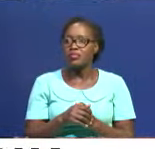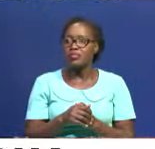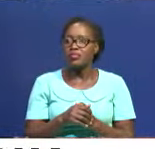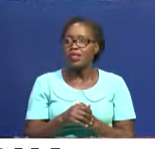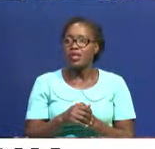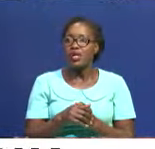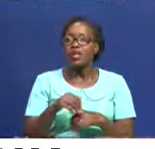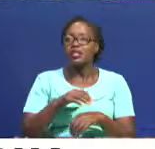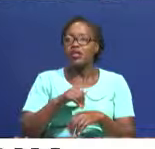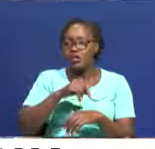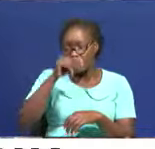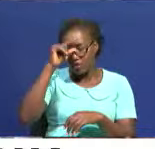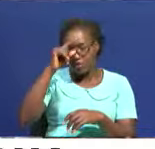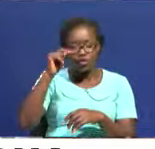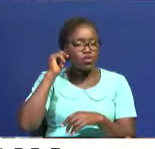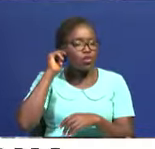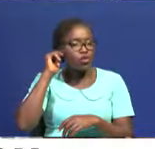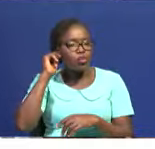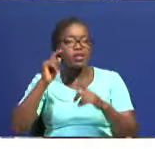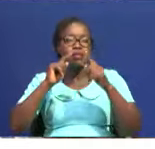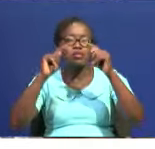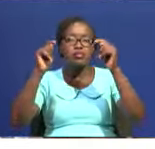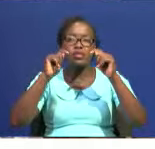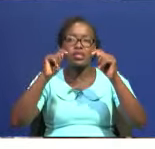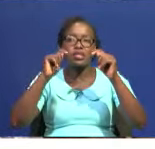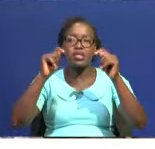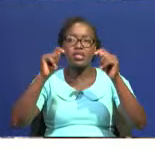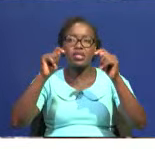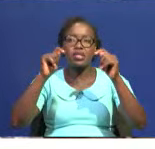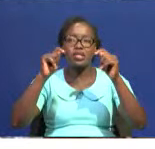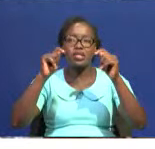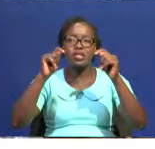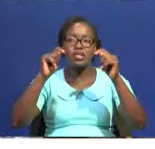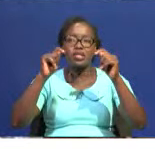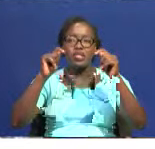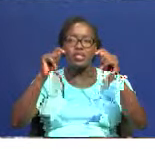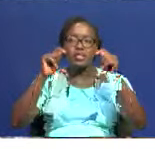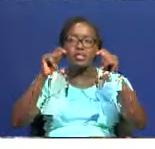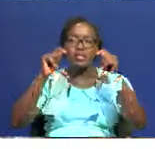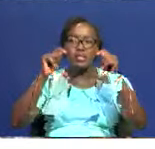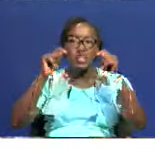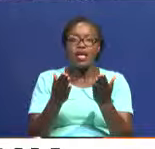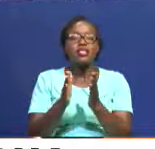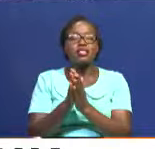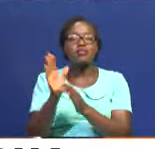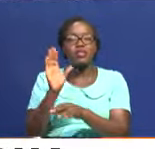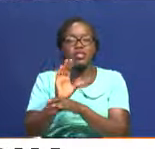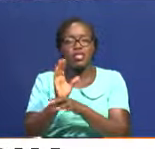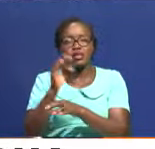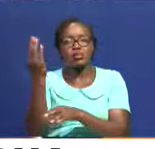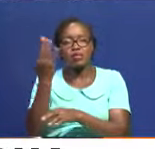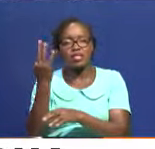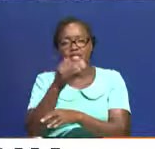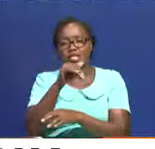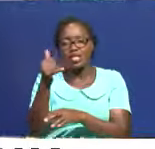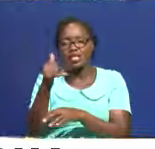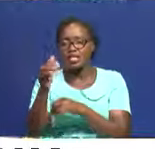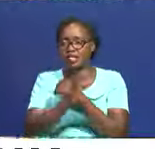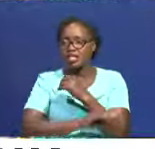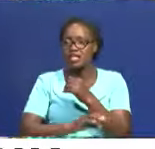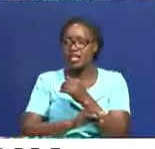Wito kwa serikali kutii malalamiko ya waandamanaji na kutoa mswada ni mahubiri katika makanisa mengine kote